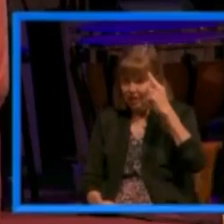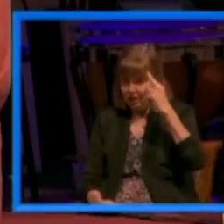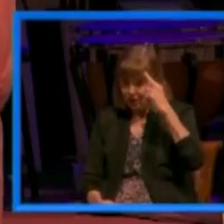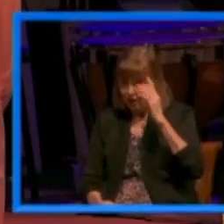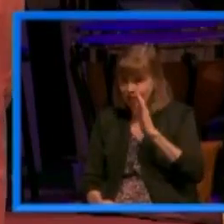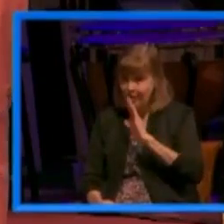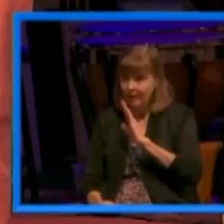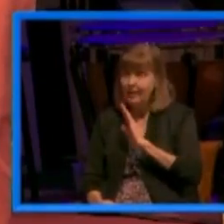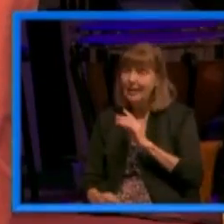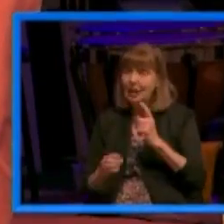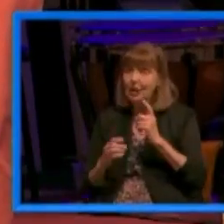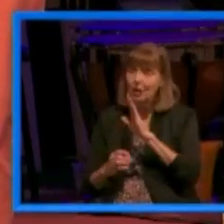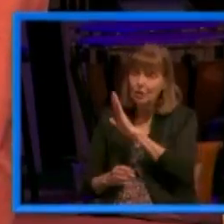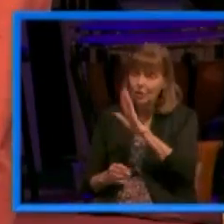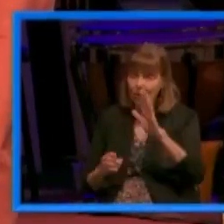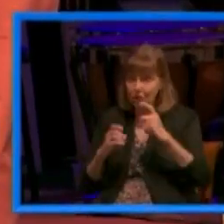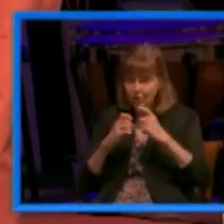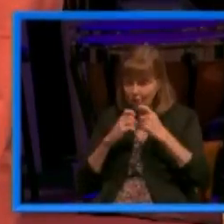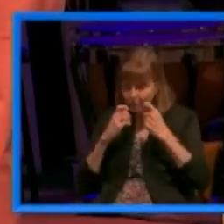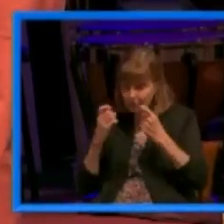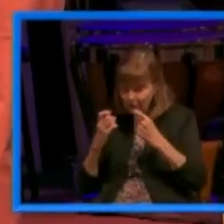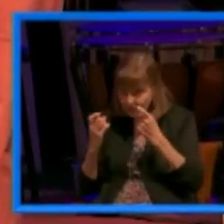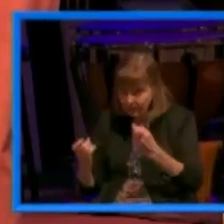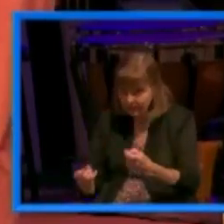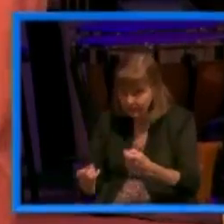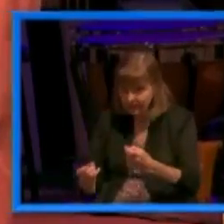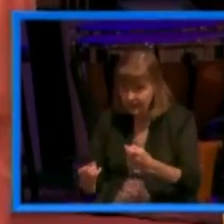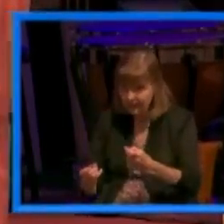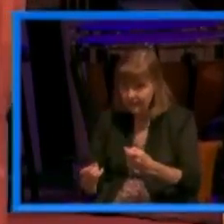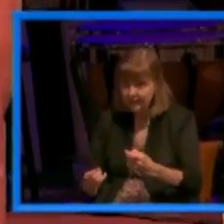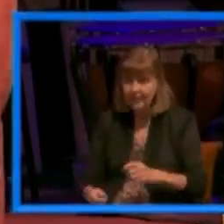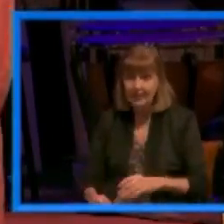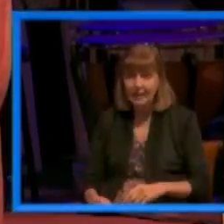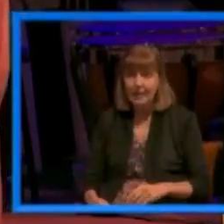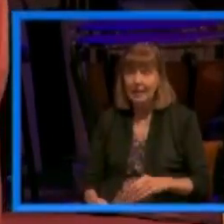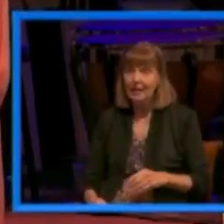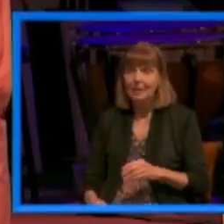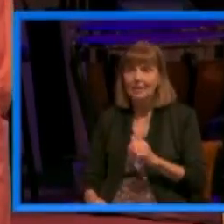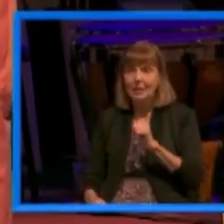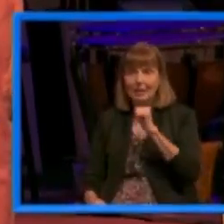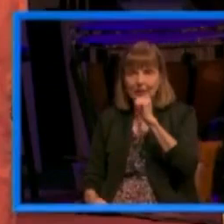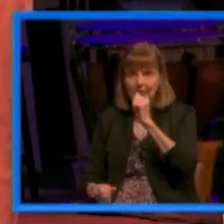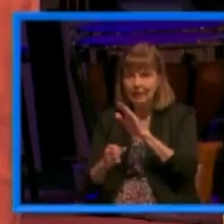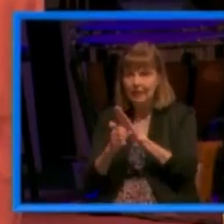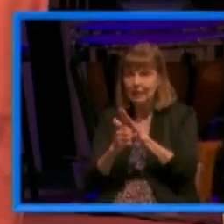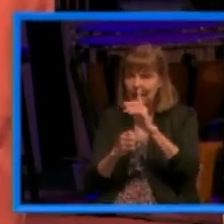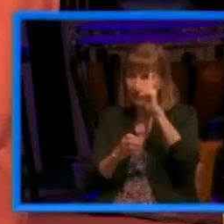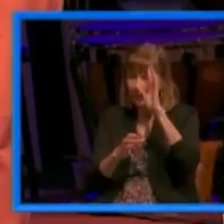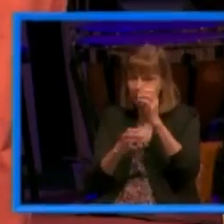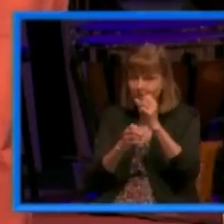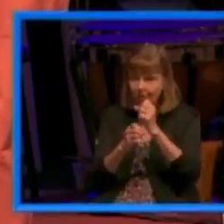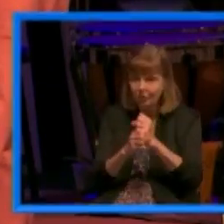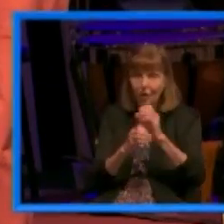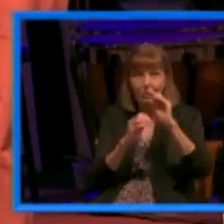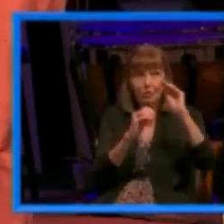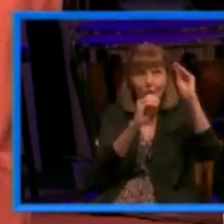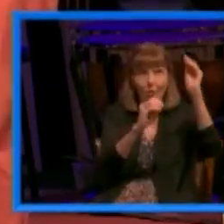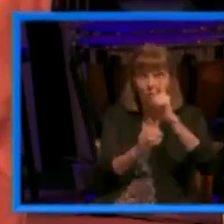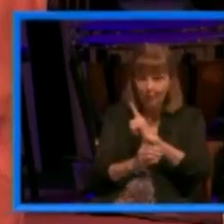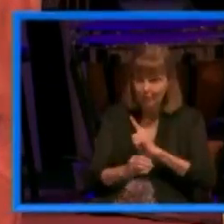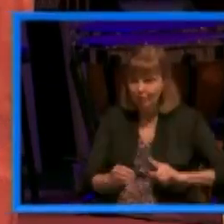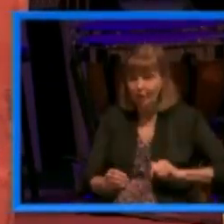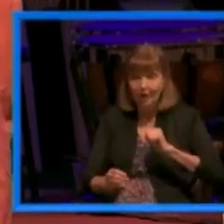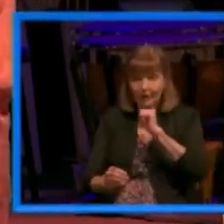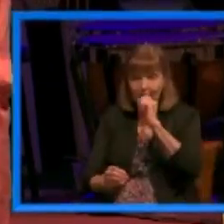are committing, the lack of trust that you are placing in the Lord, they are not just affecting you. They will have